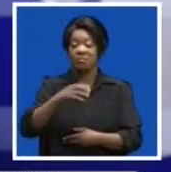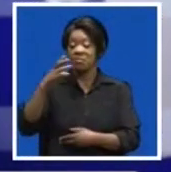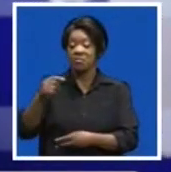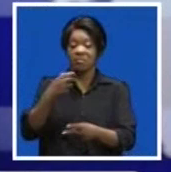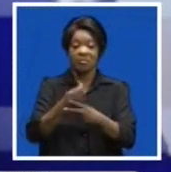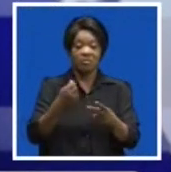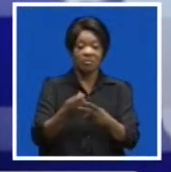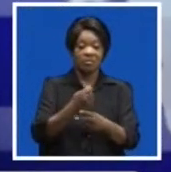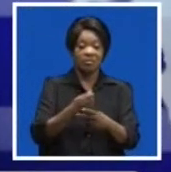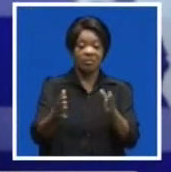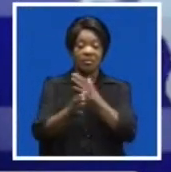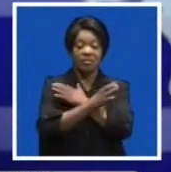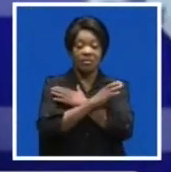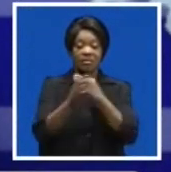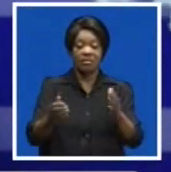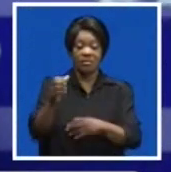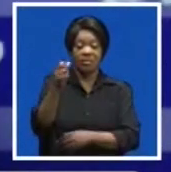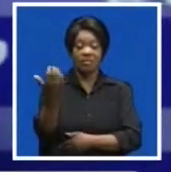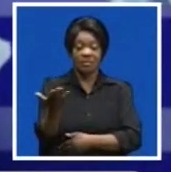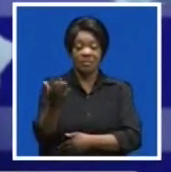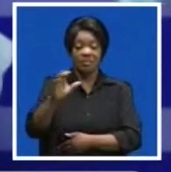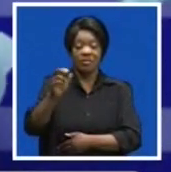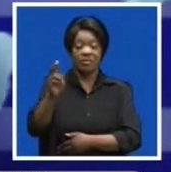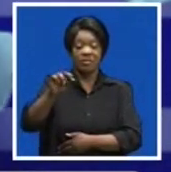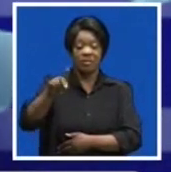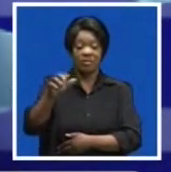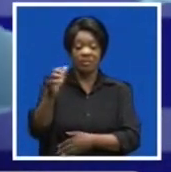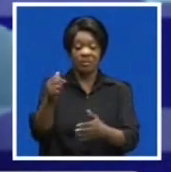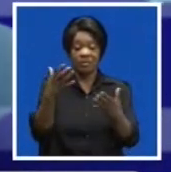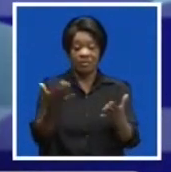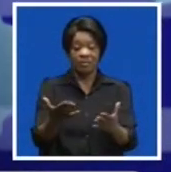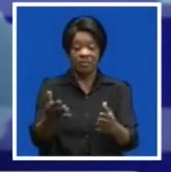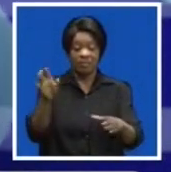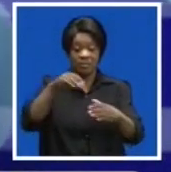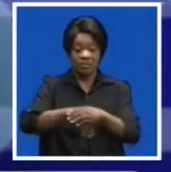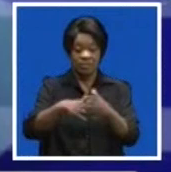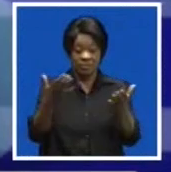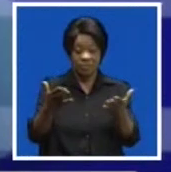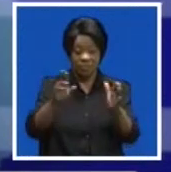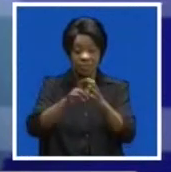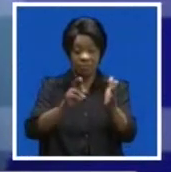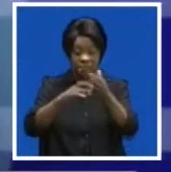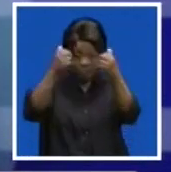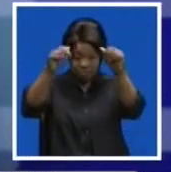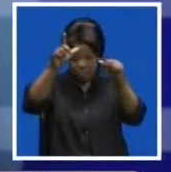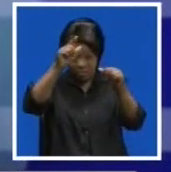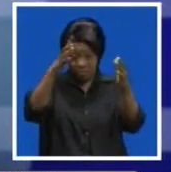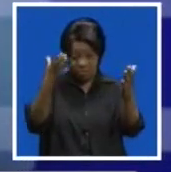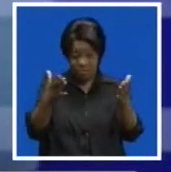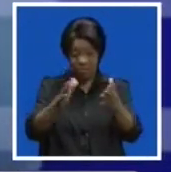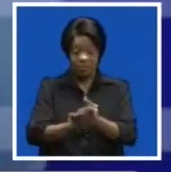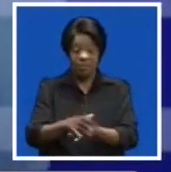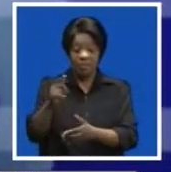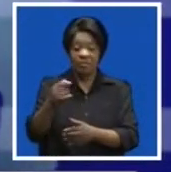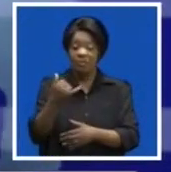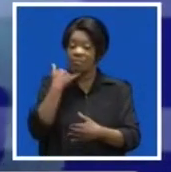Media Director Sunday Chanda said the report alleging involvement of President Edgar Lungu and his daughter Tassila in